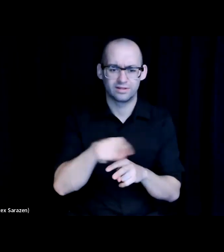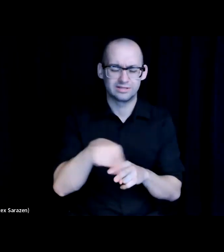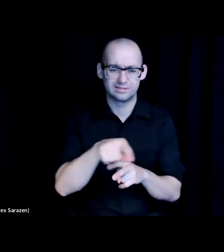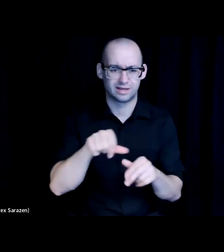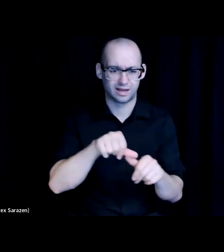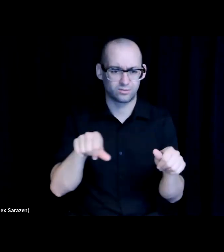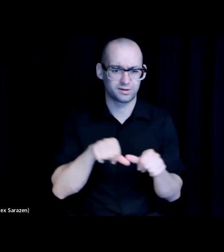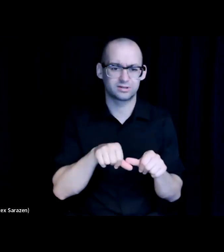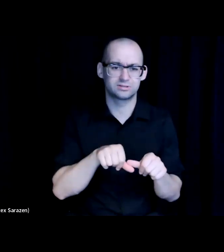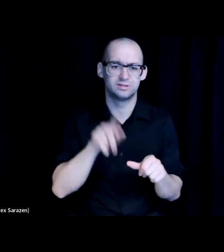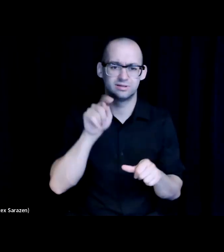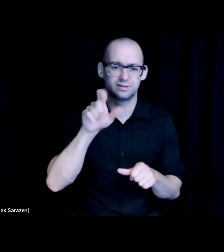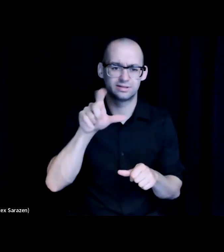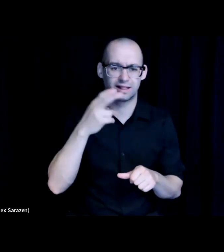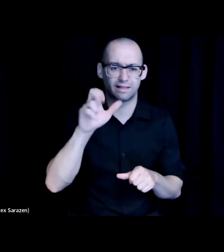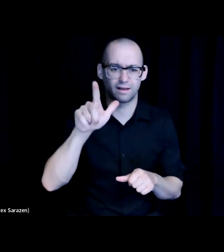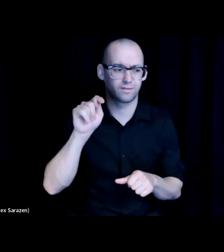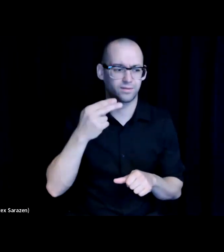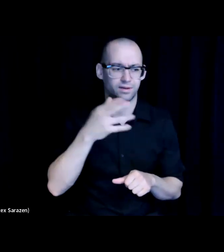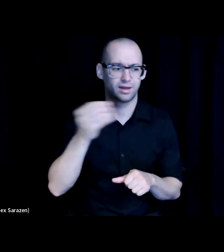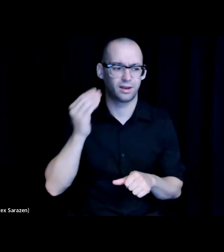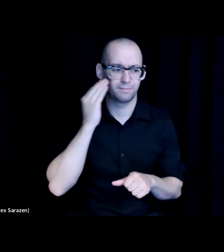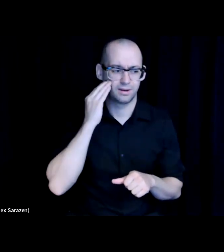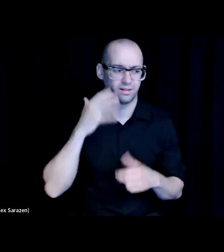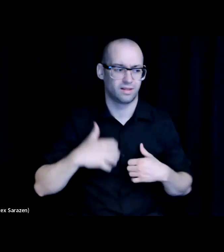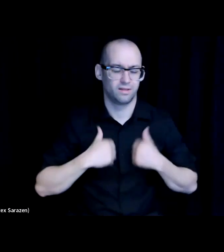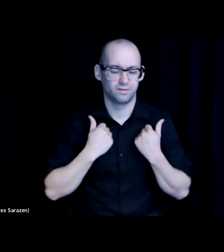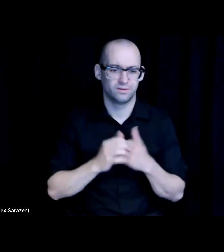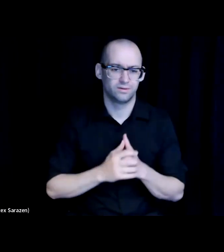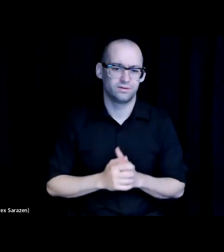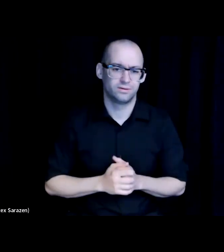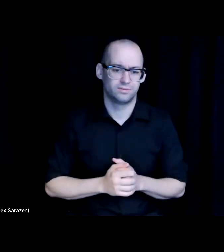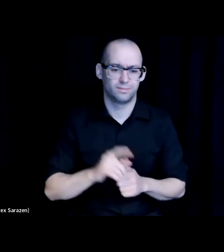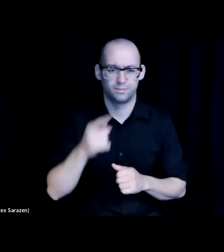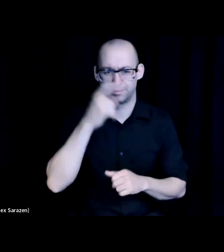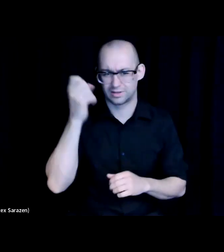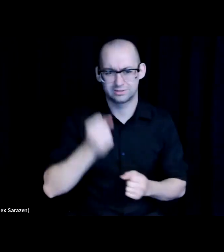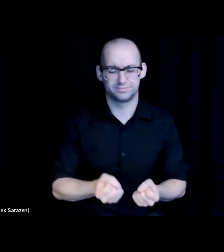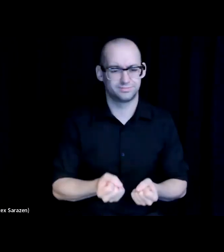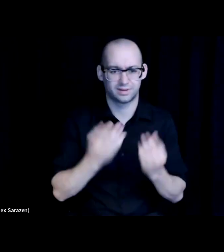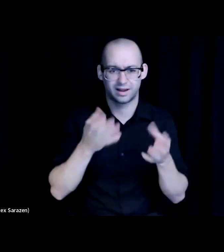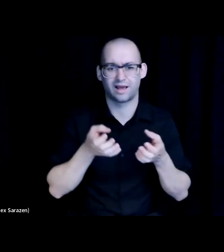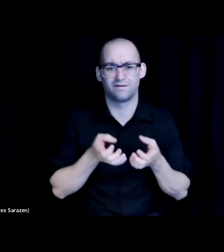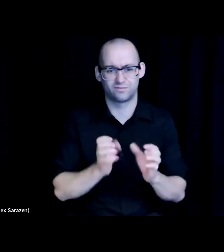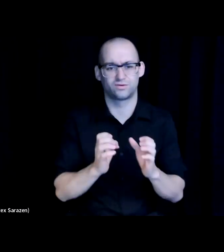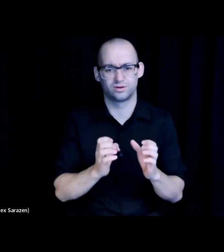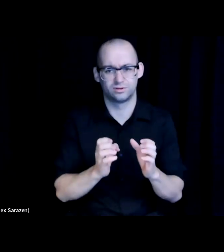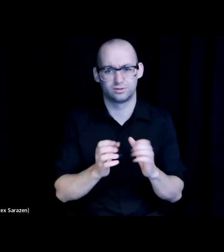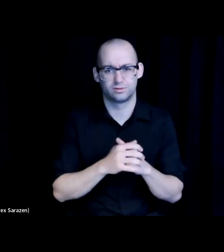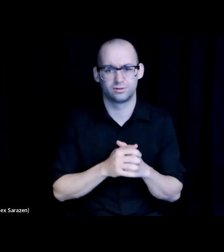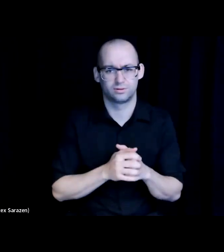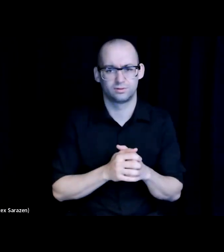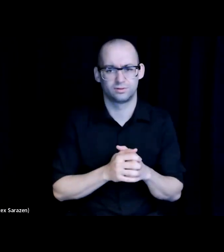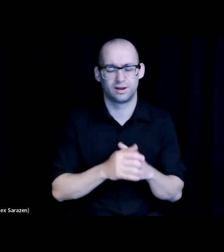and telemental health in California, because there had been lots of effort that the Equity